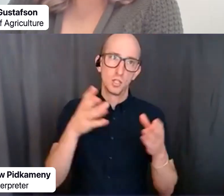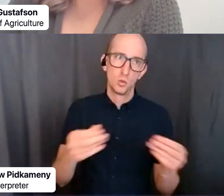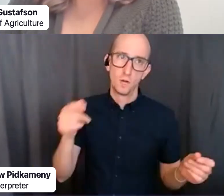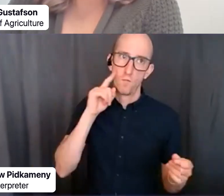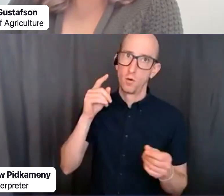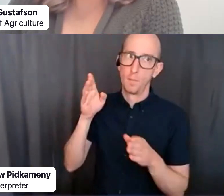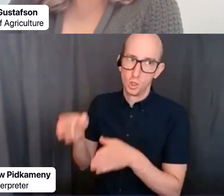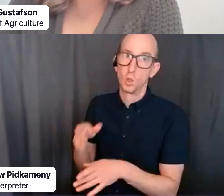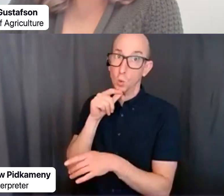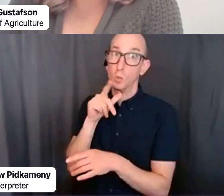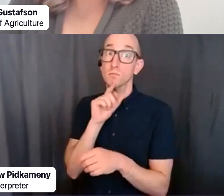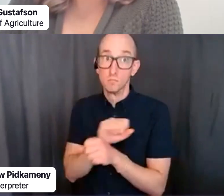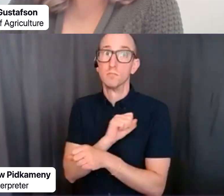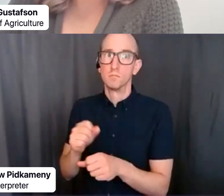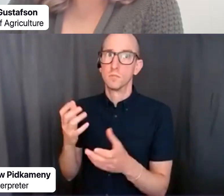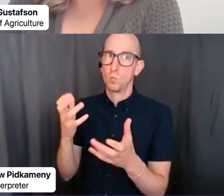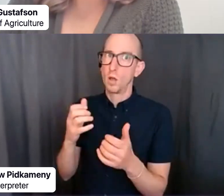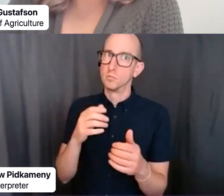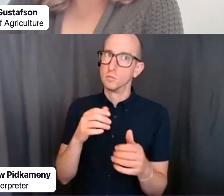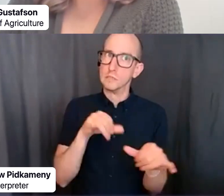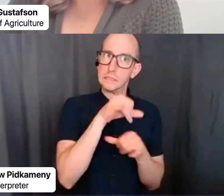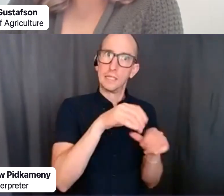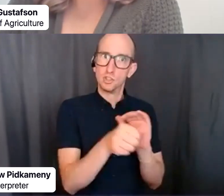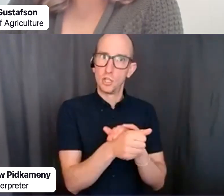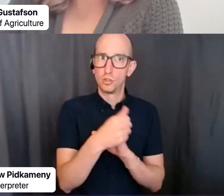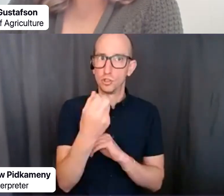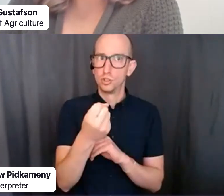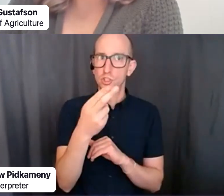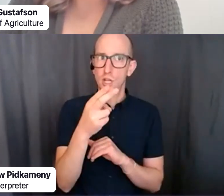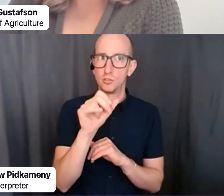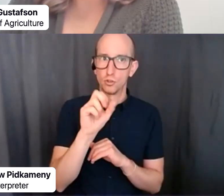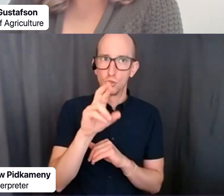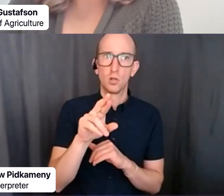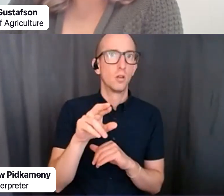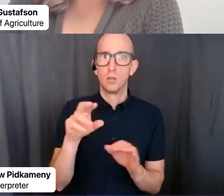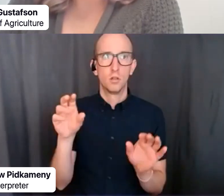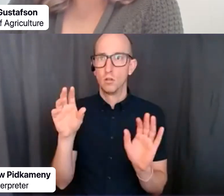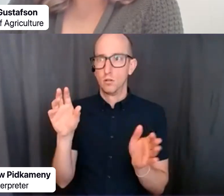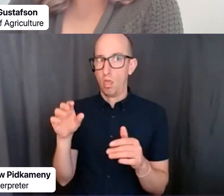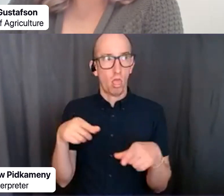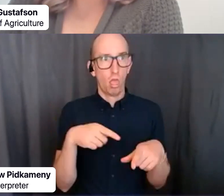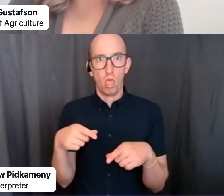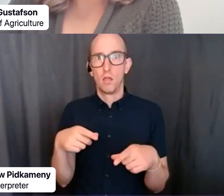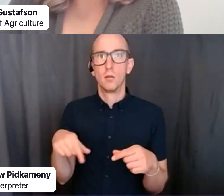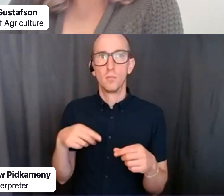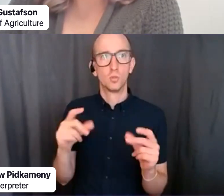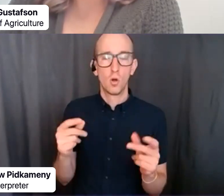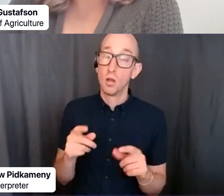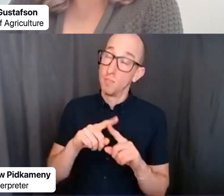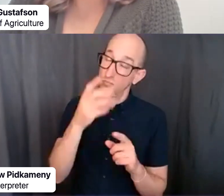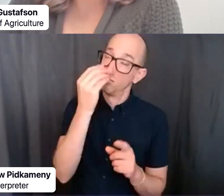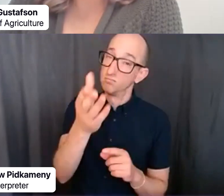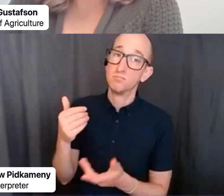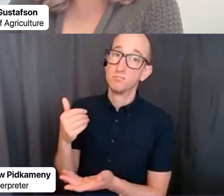somebody who wants to be in the shelter and has nowhere to put their dog, but you should know you do have that option.